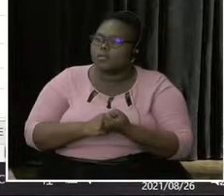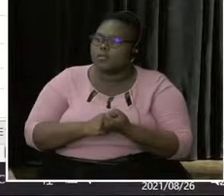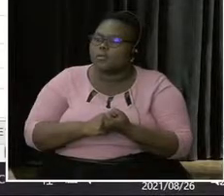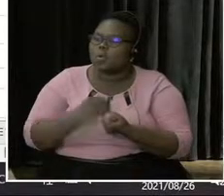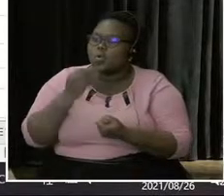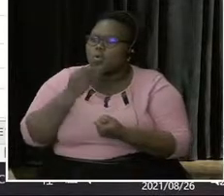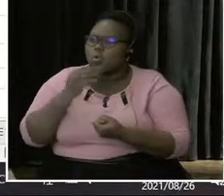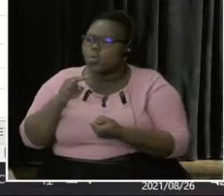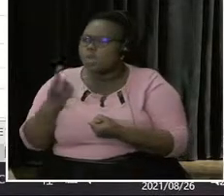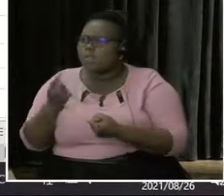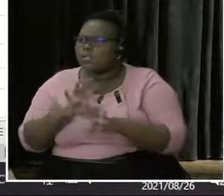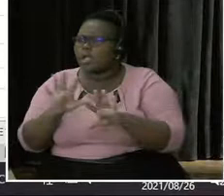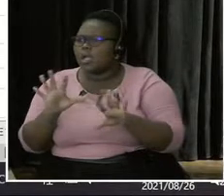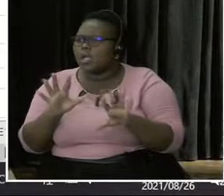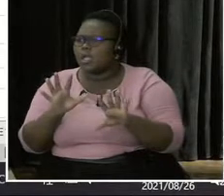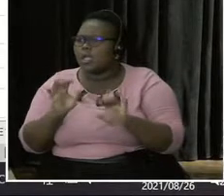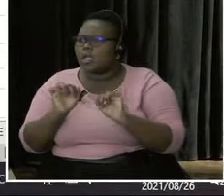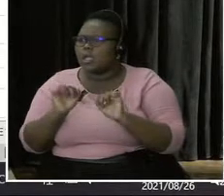Who else is not in support?